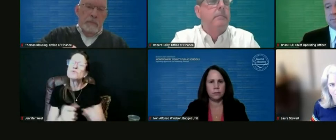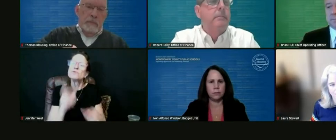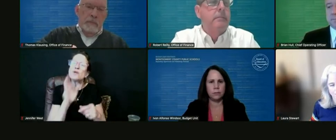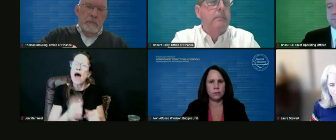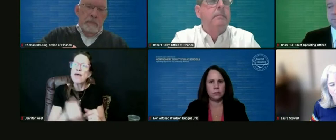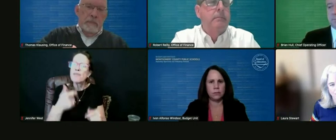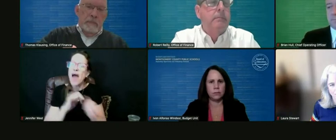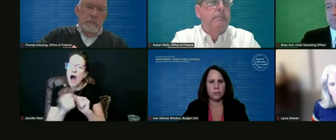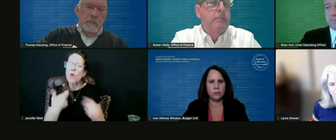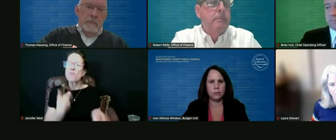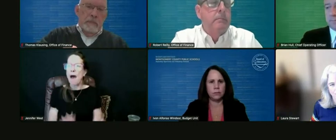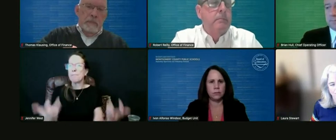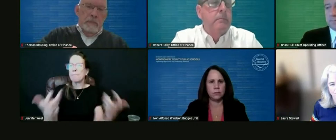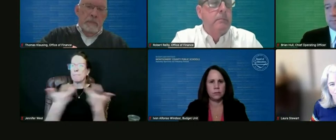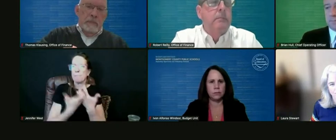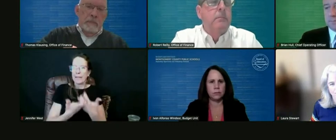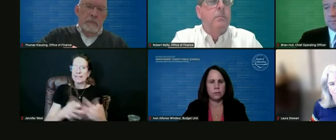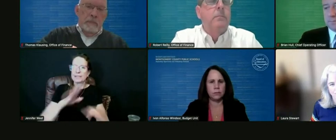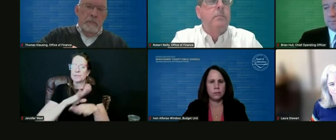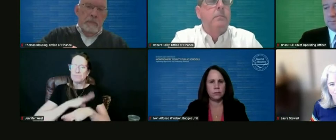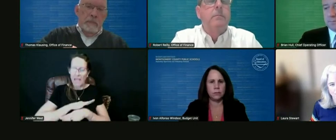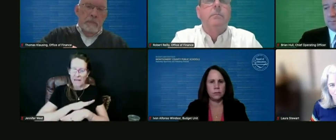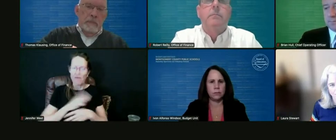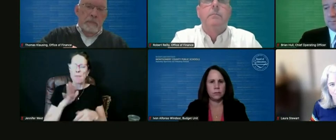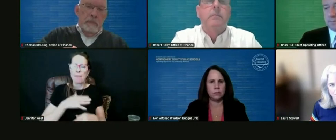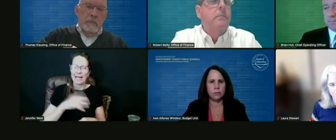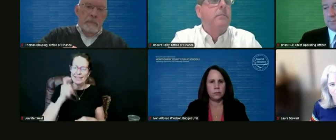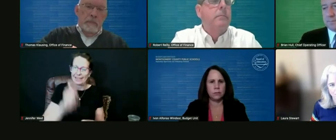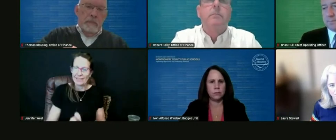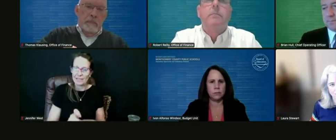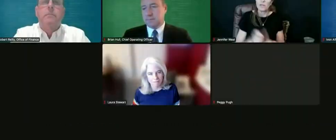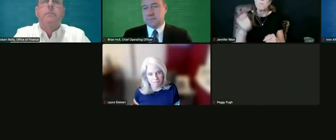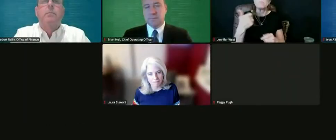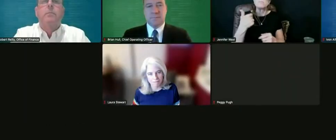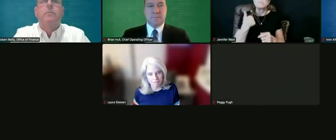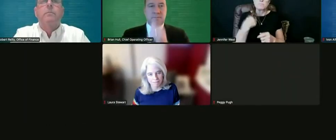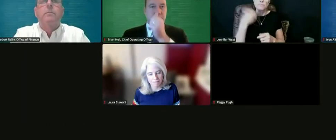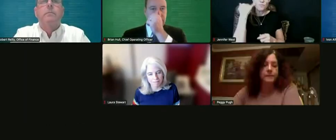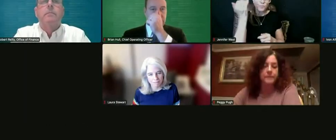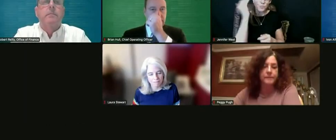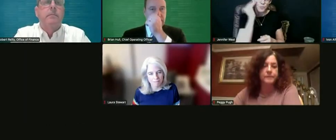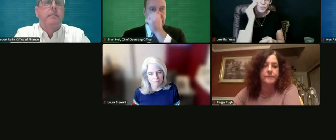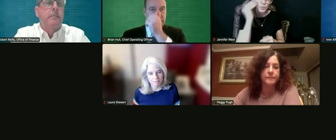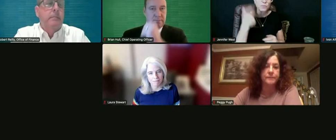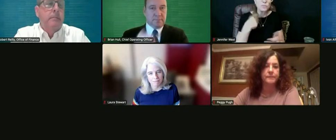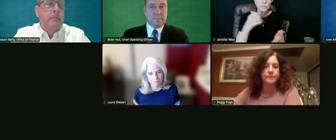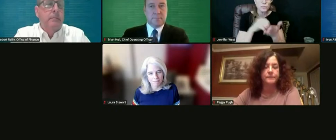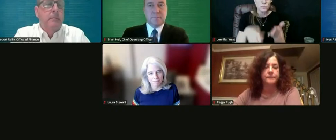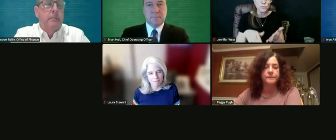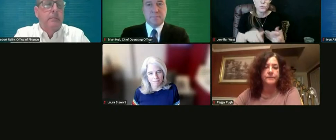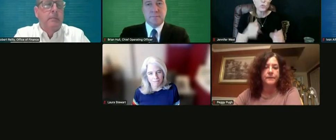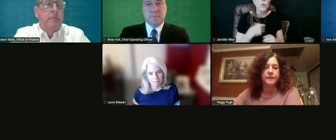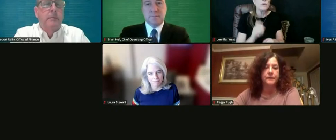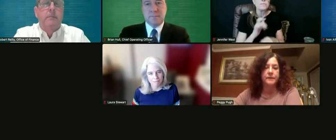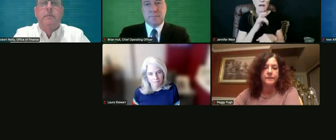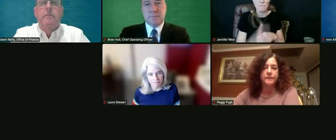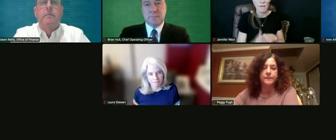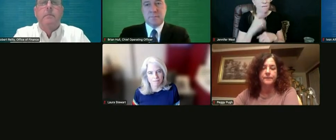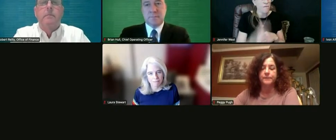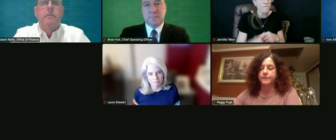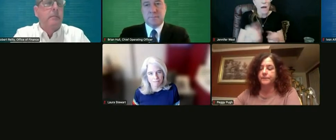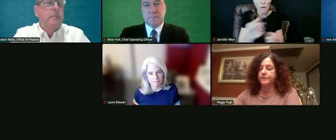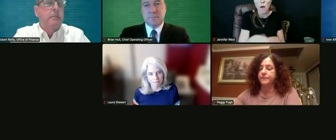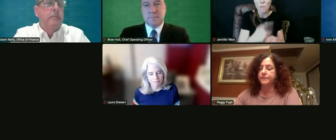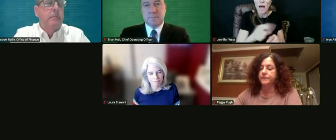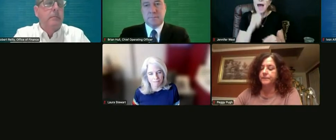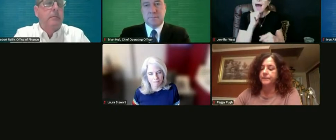my need. And if that works for students, we want them to be able to have that and not accrue like significant cost for that.